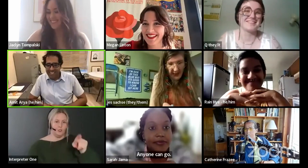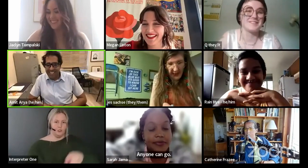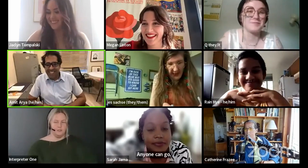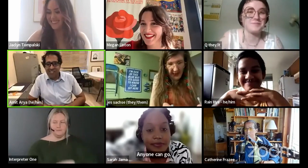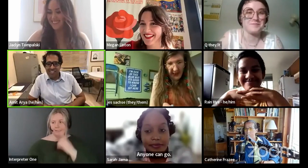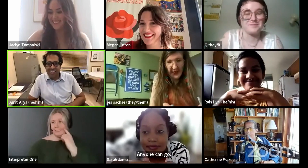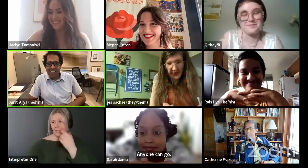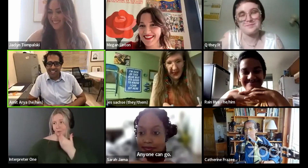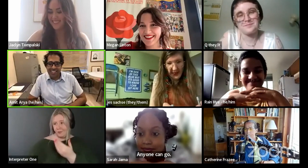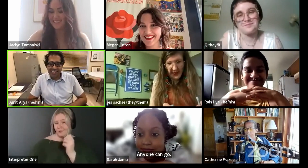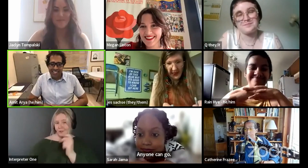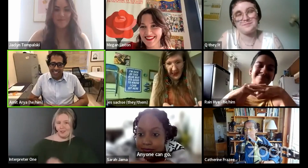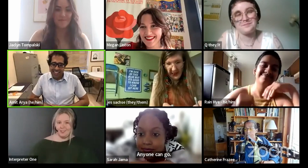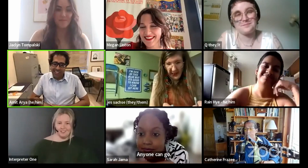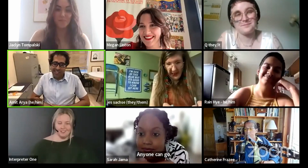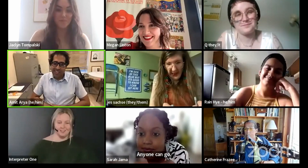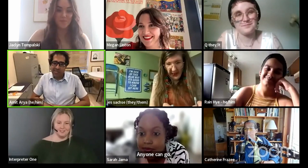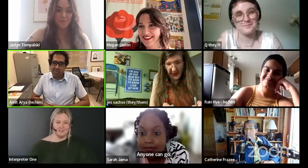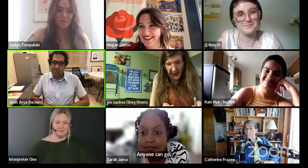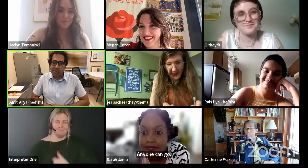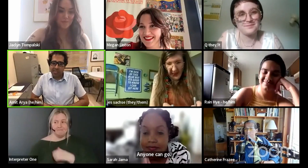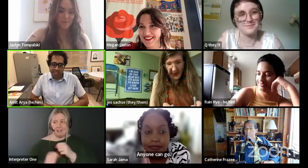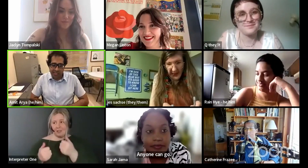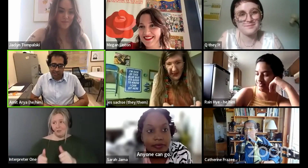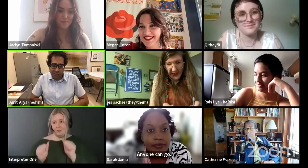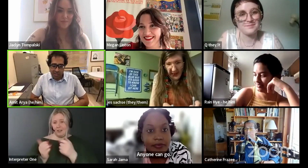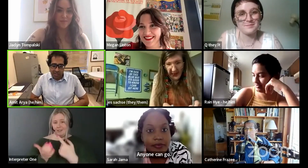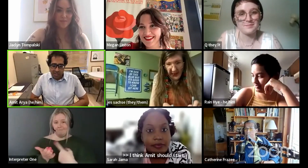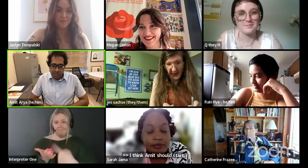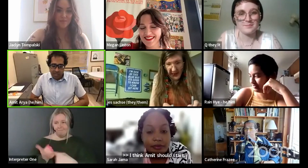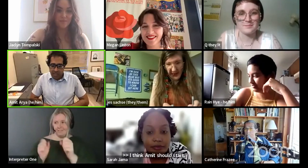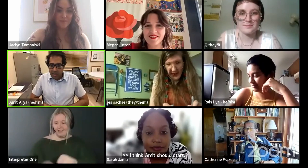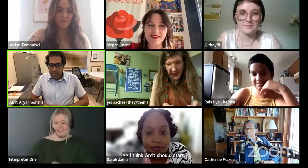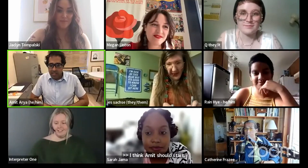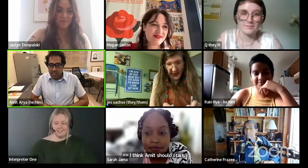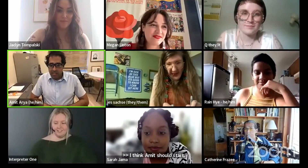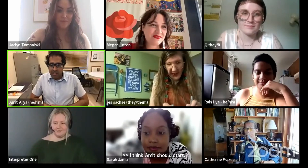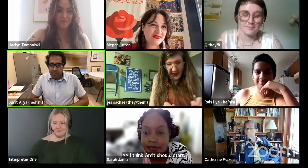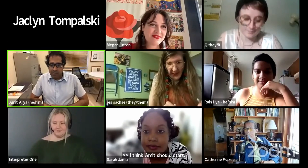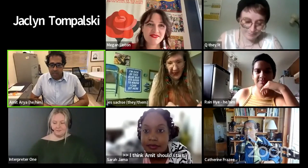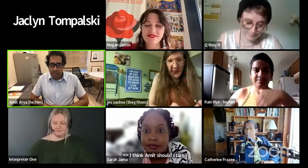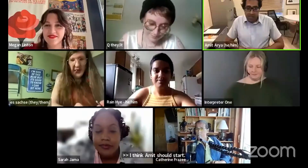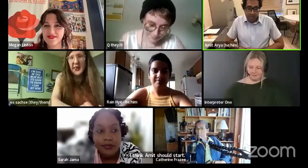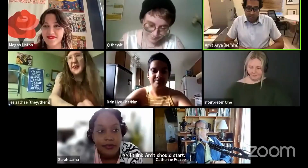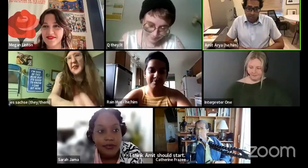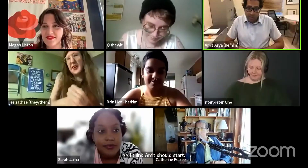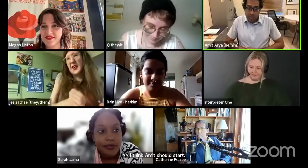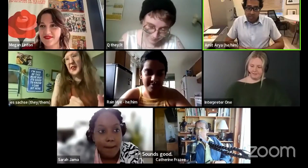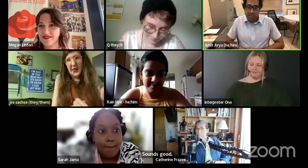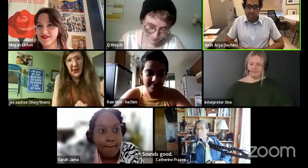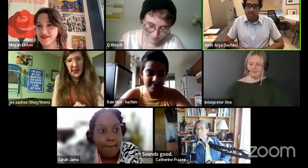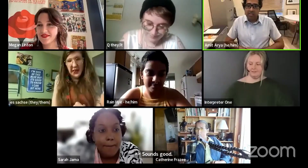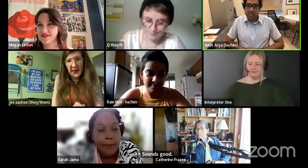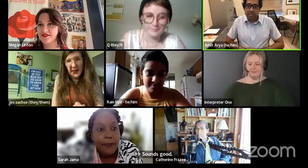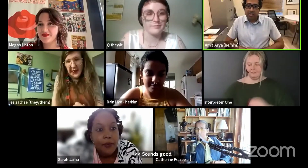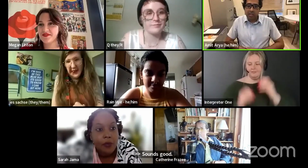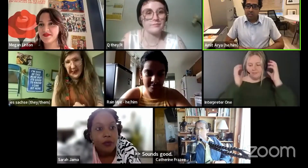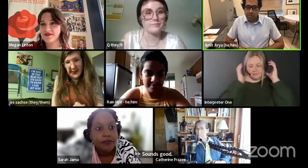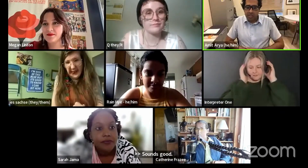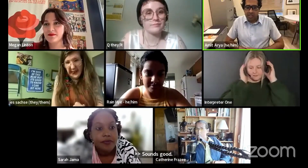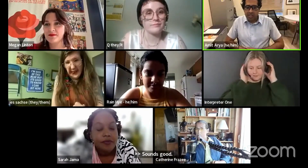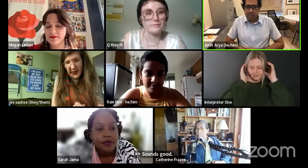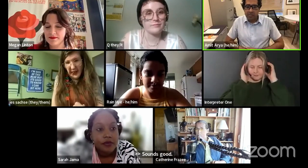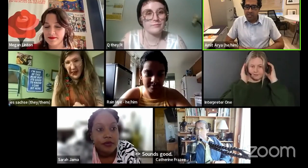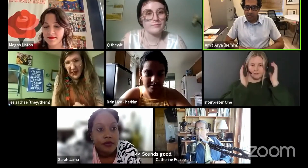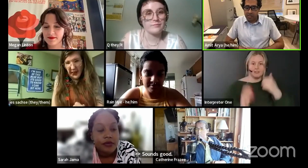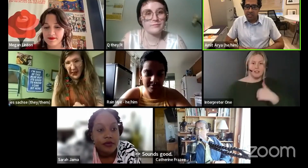Sounds good. Sounds good. I could try to speak about that. So, yeah, I mean, as someone who works in